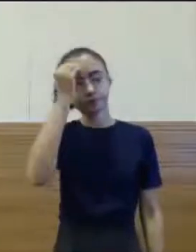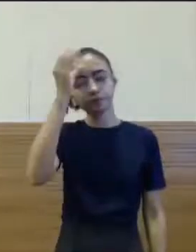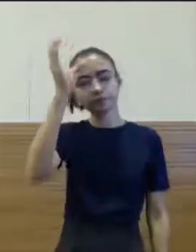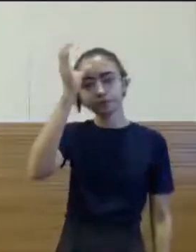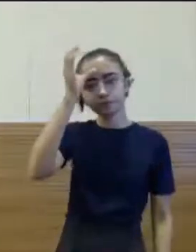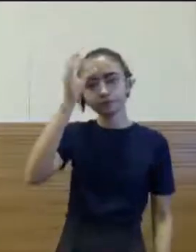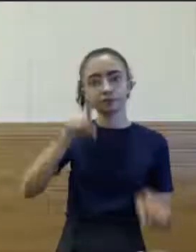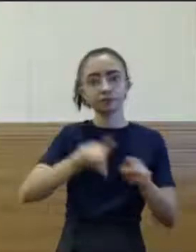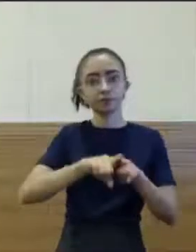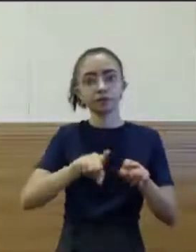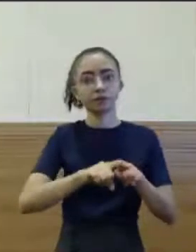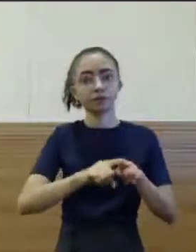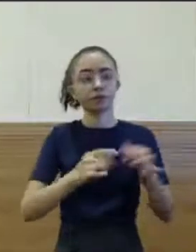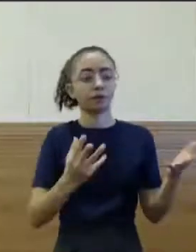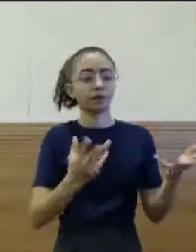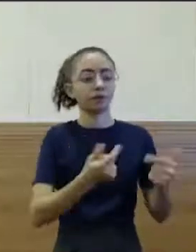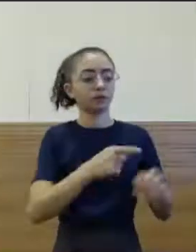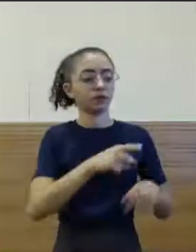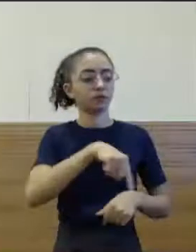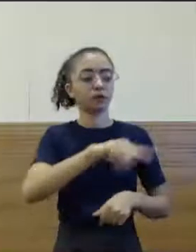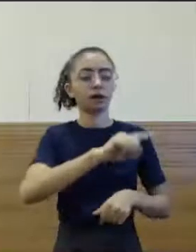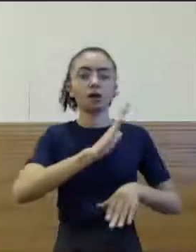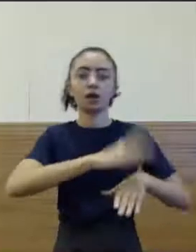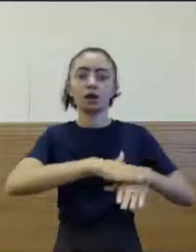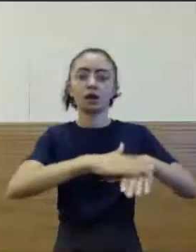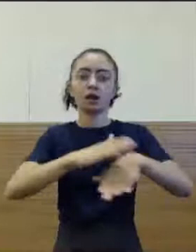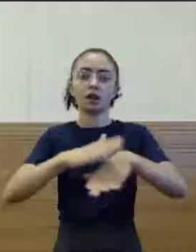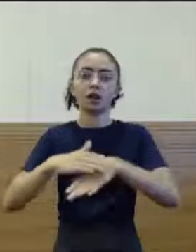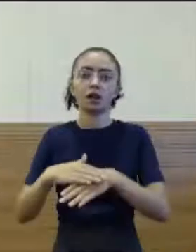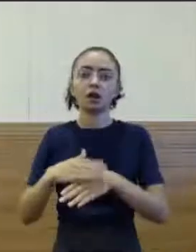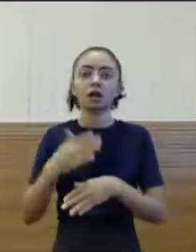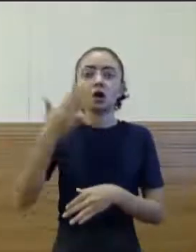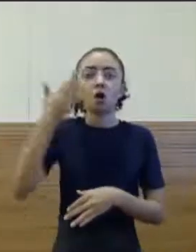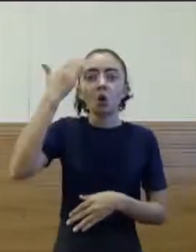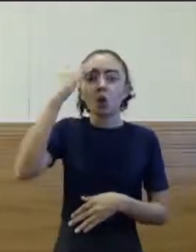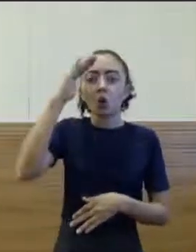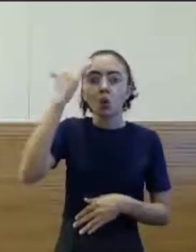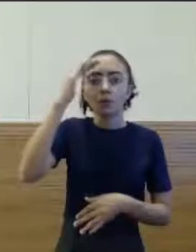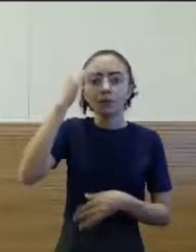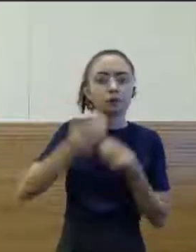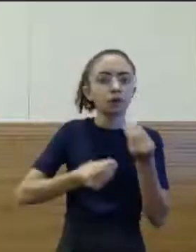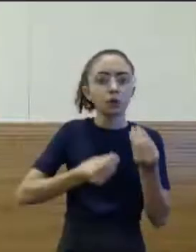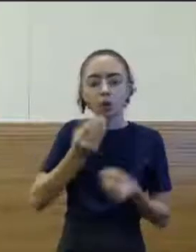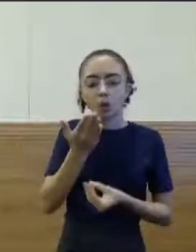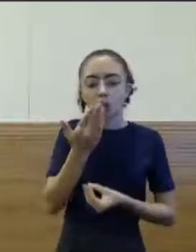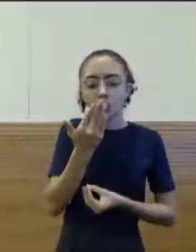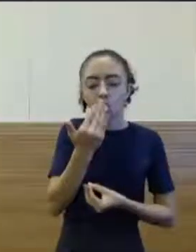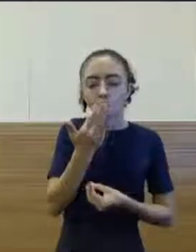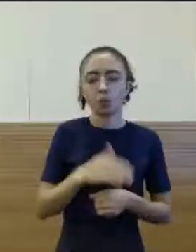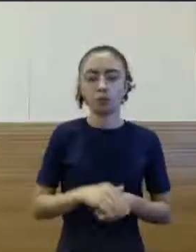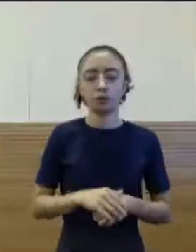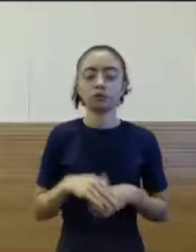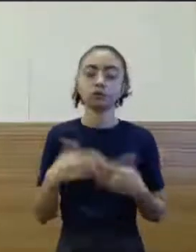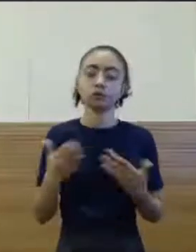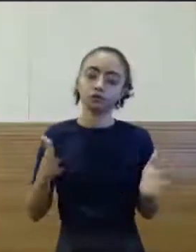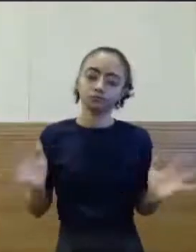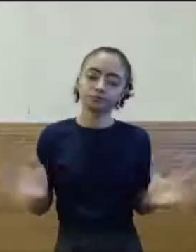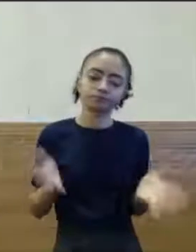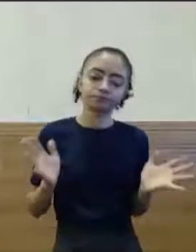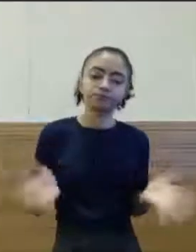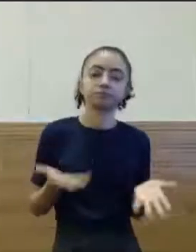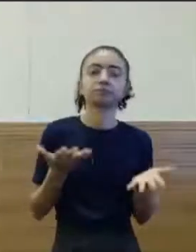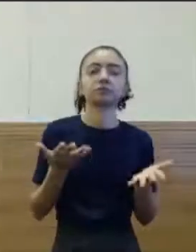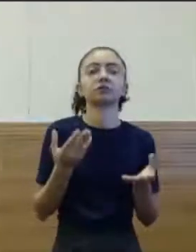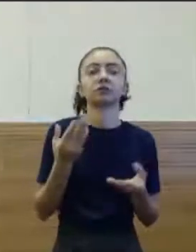buy, prepare, and consume fish, well, one of the actions is to develop this strategy of communication to